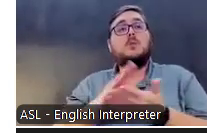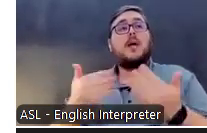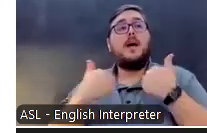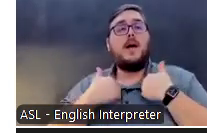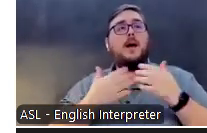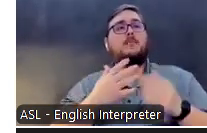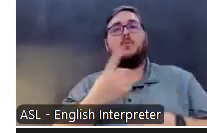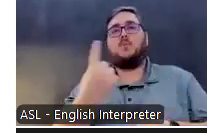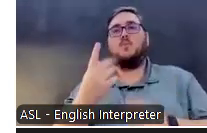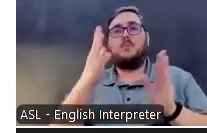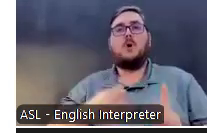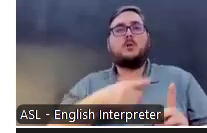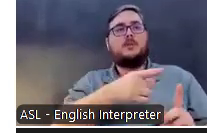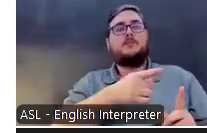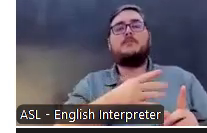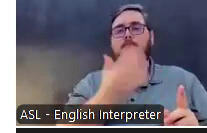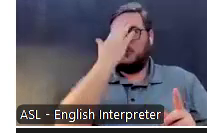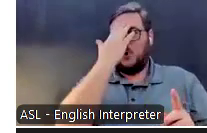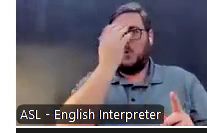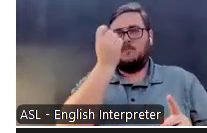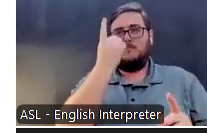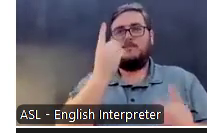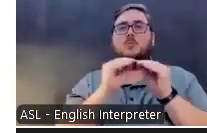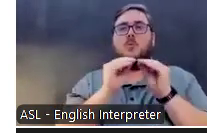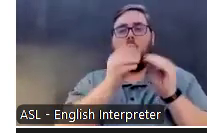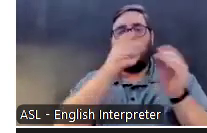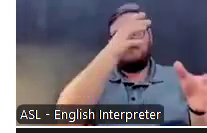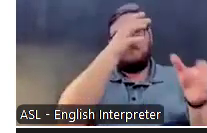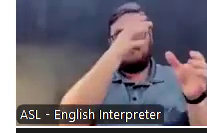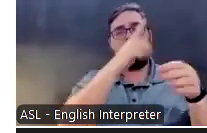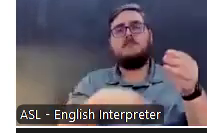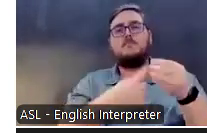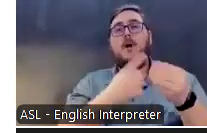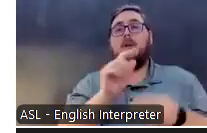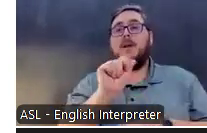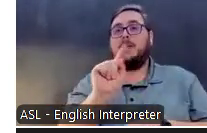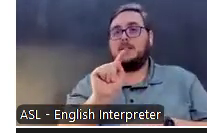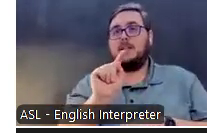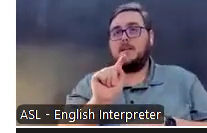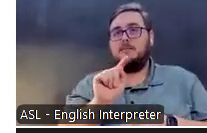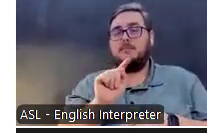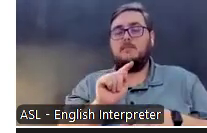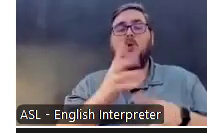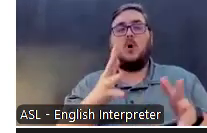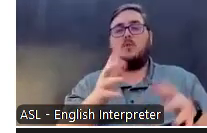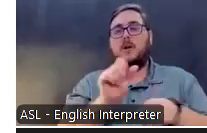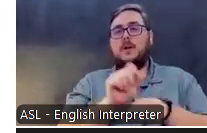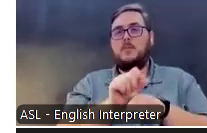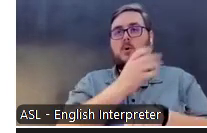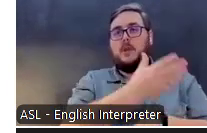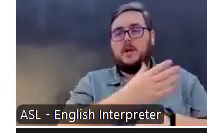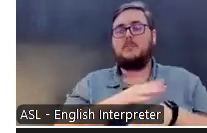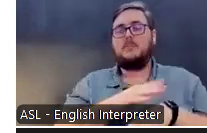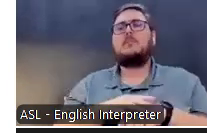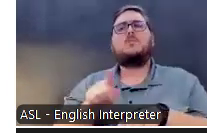staff. And you can check with your school district if assistive technology is going to be raised. If at an